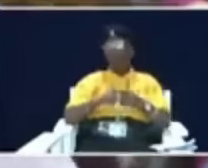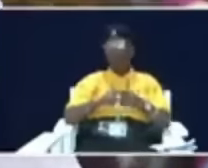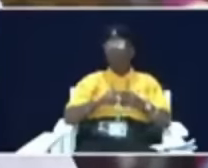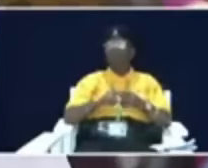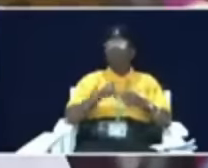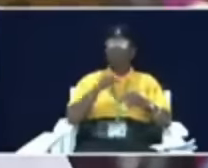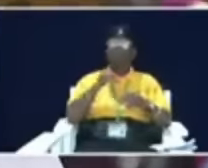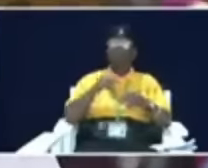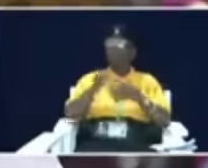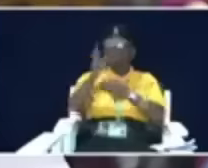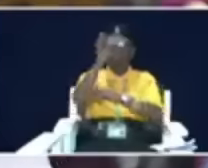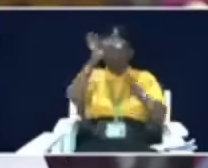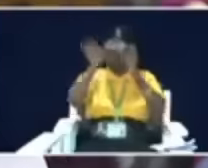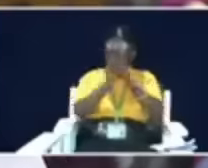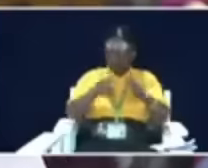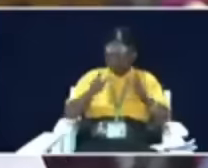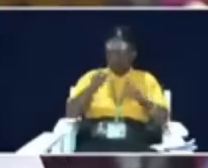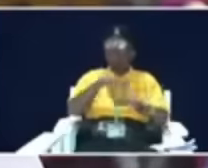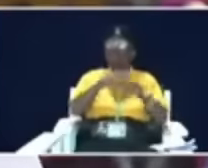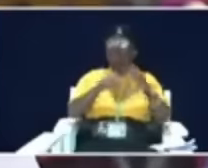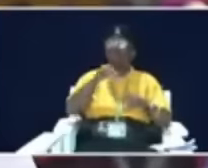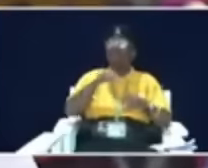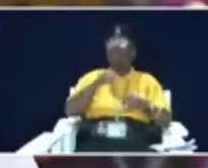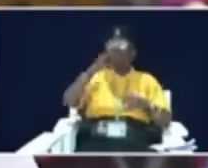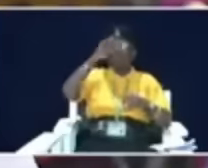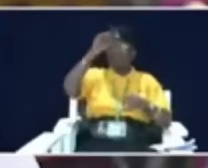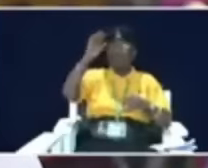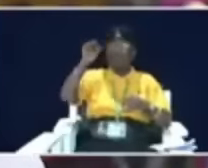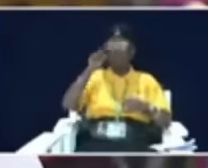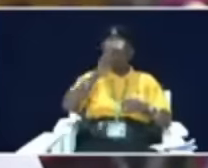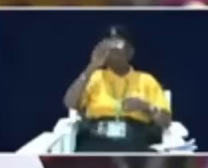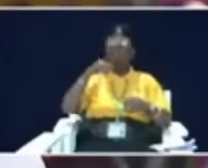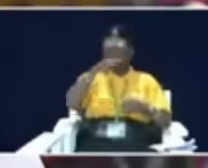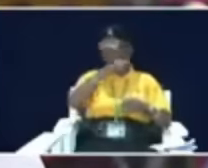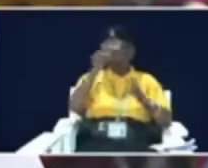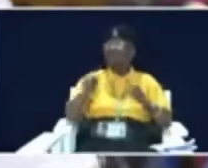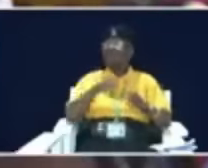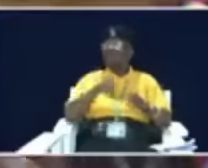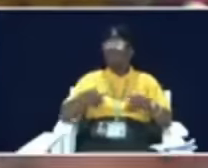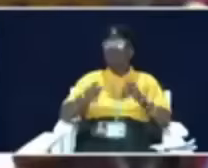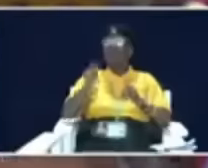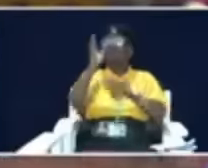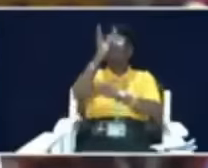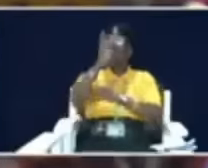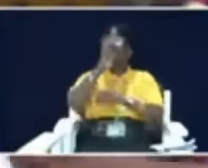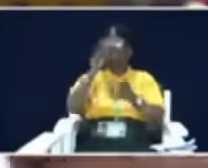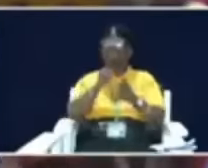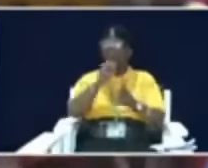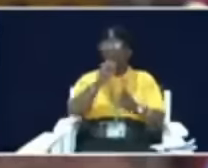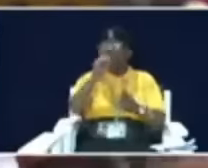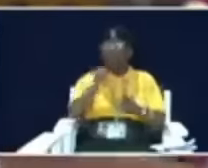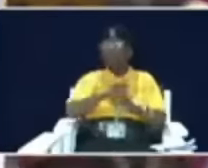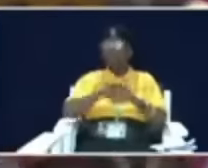liars, and let God be true. Don't base your